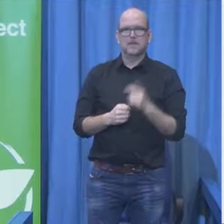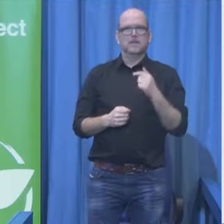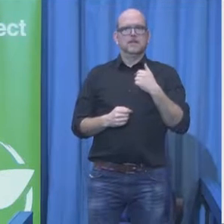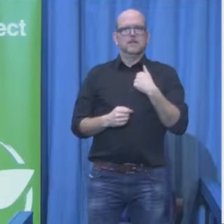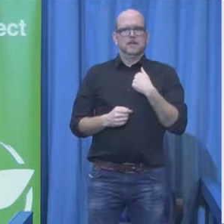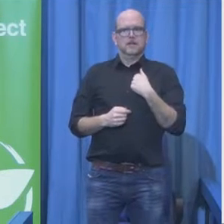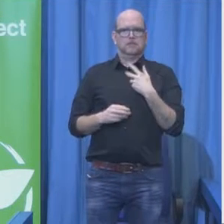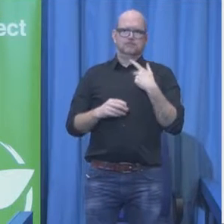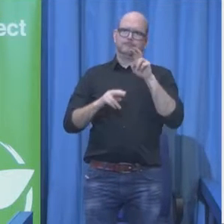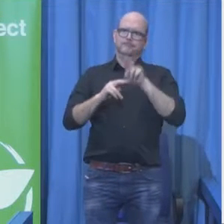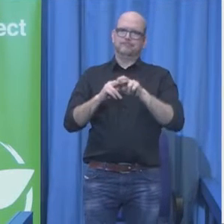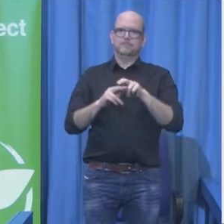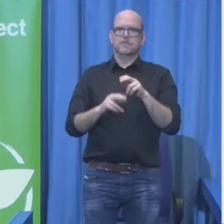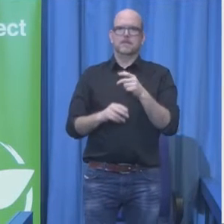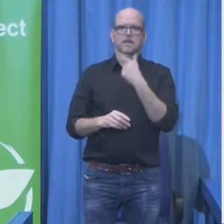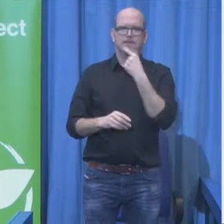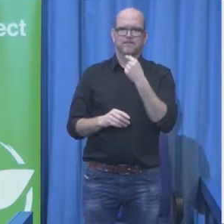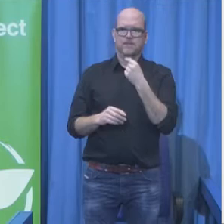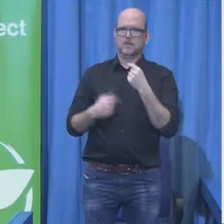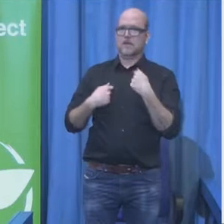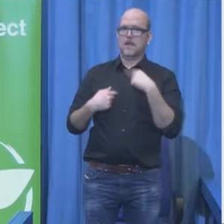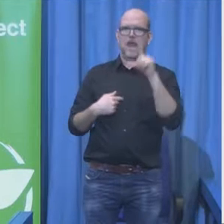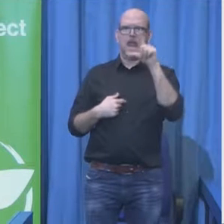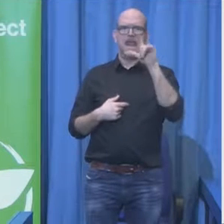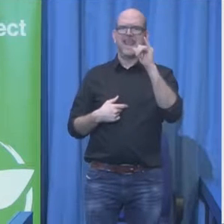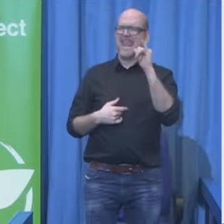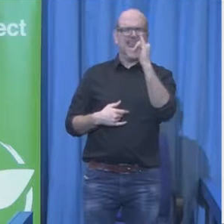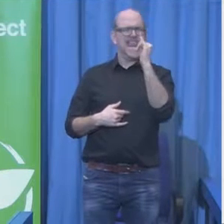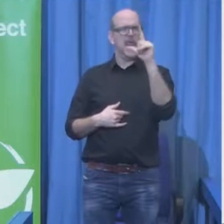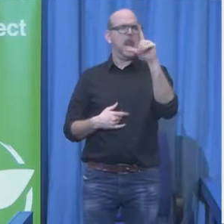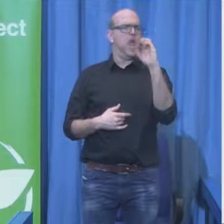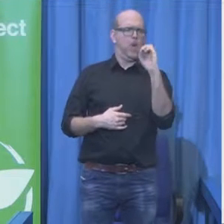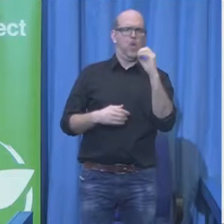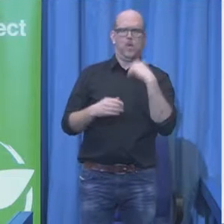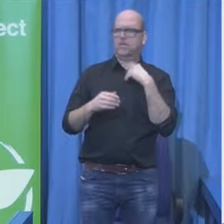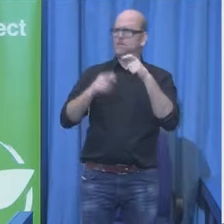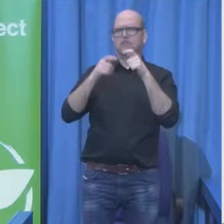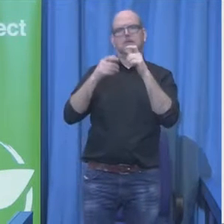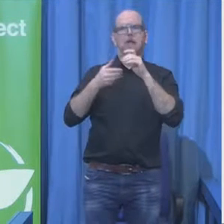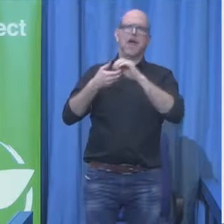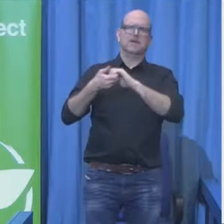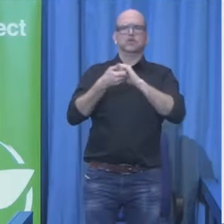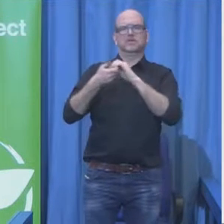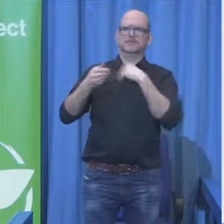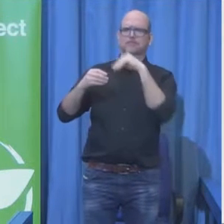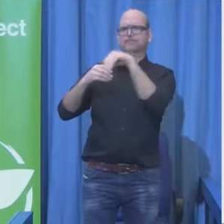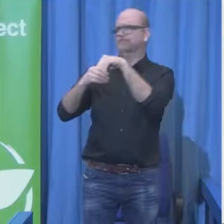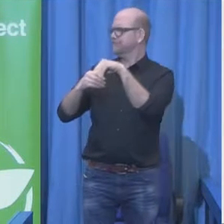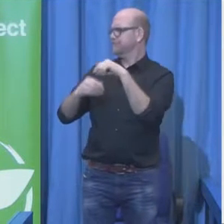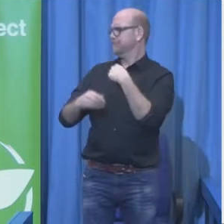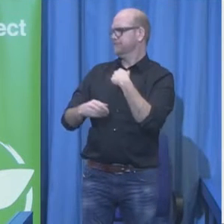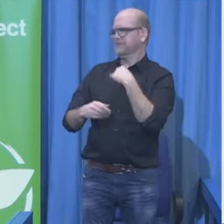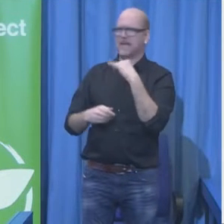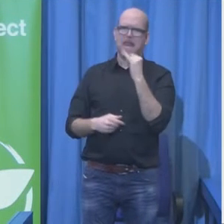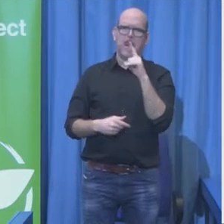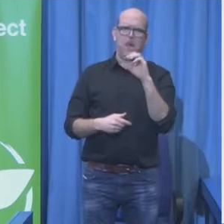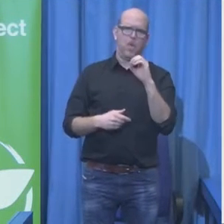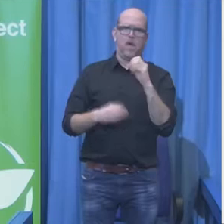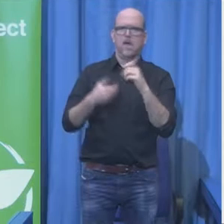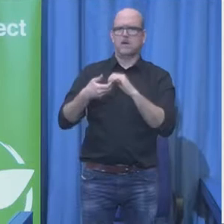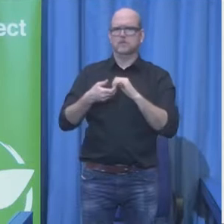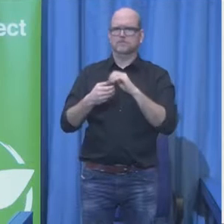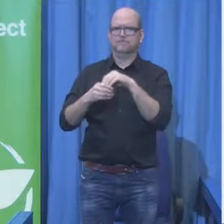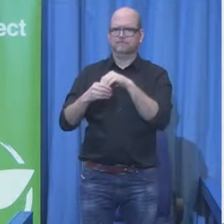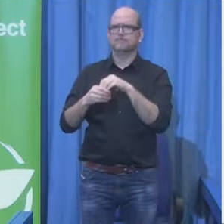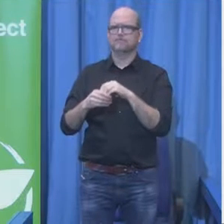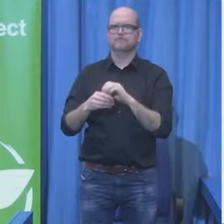I think it's a very important session, a very important topic that the Zero Project is focusing on at this conference. In parallel